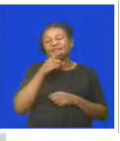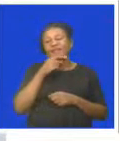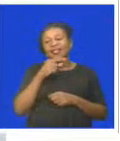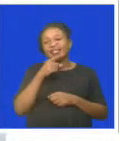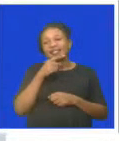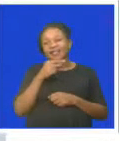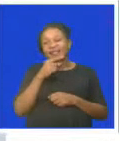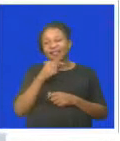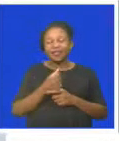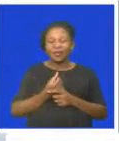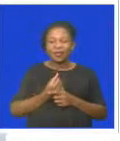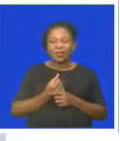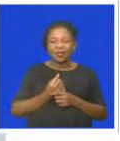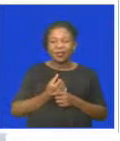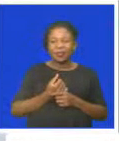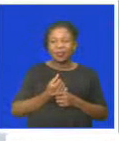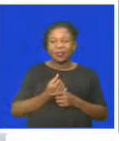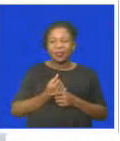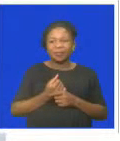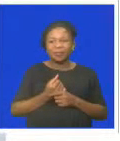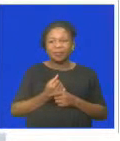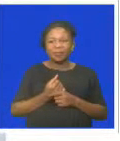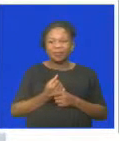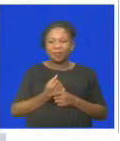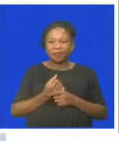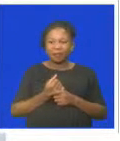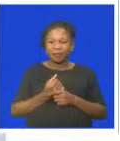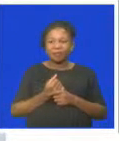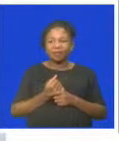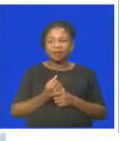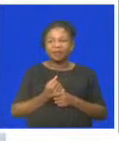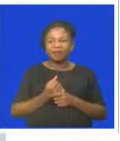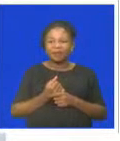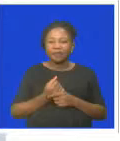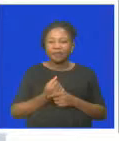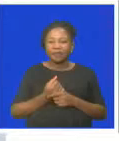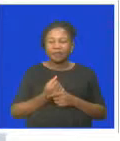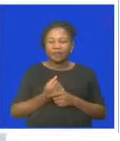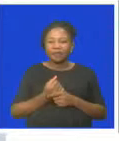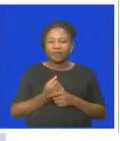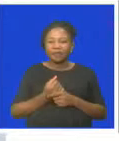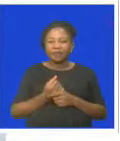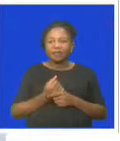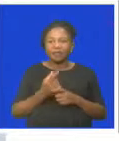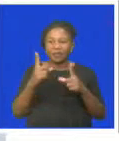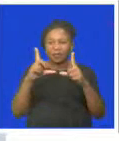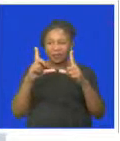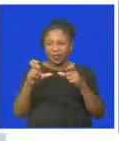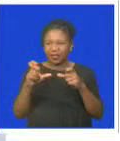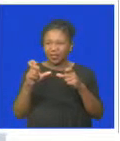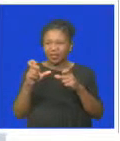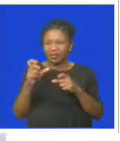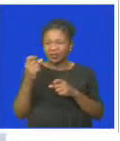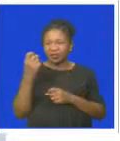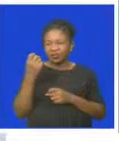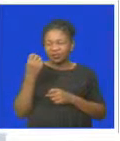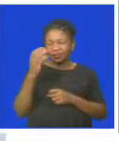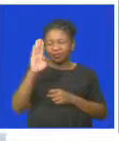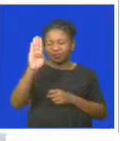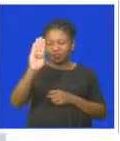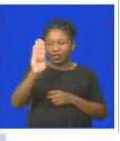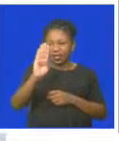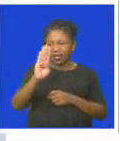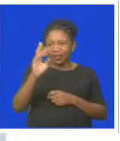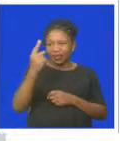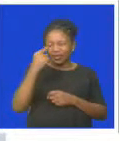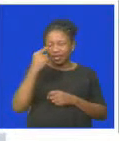is a cleaner, my lovely learner. The man is a cleaner. The second picture, there's a